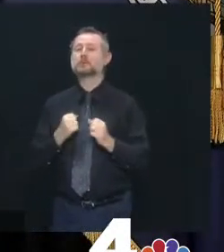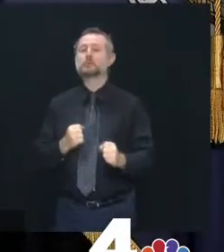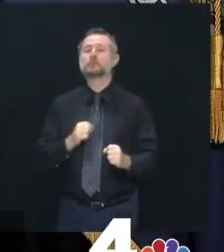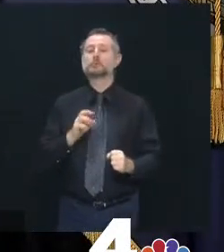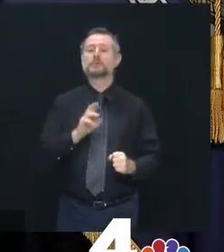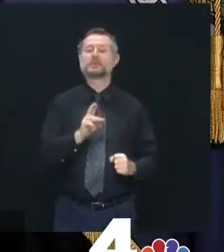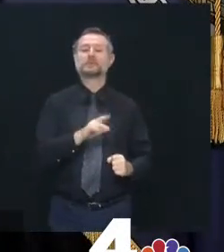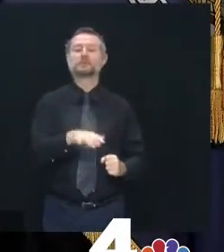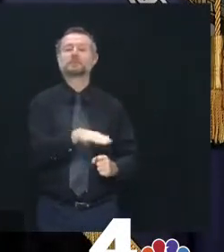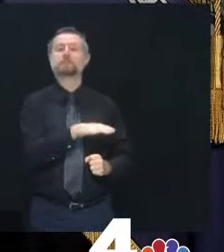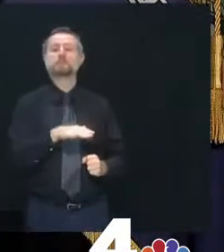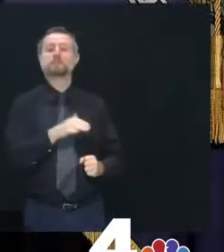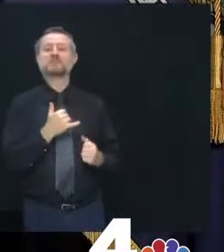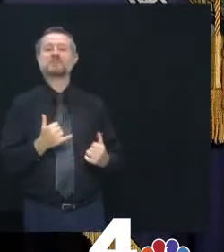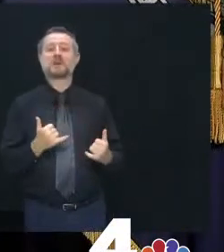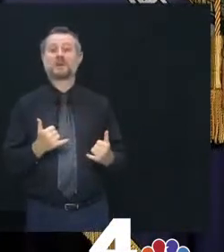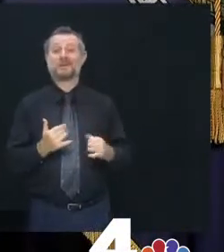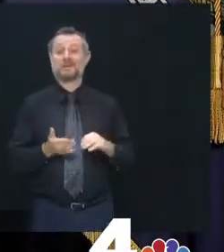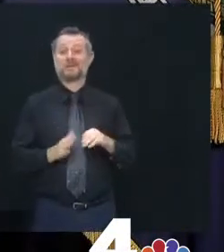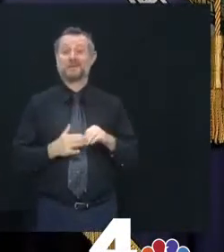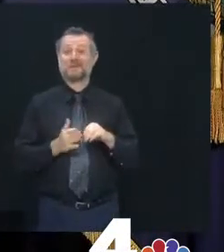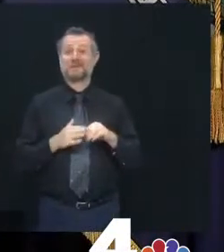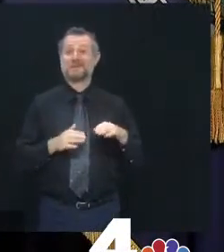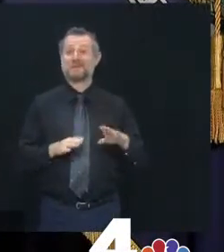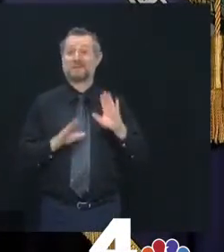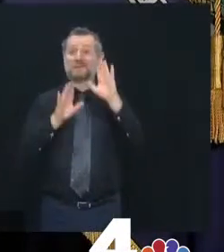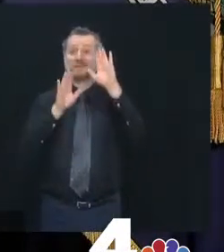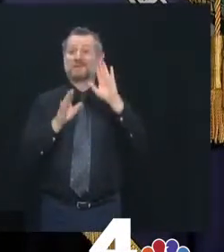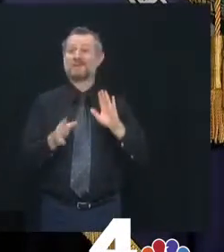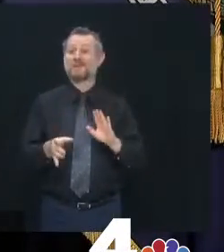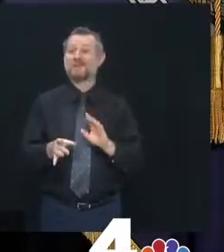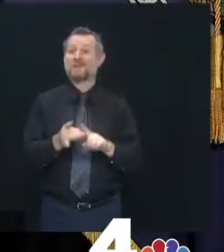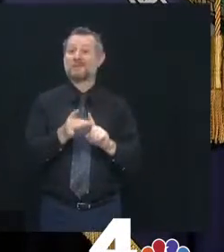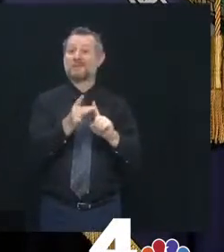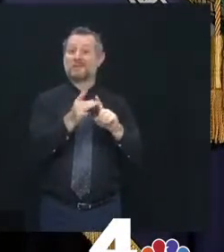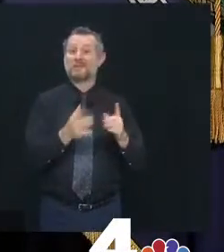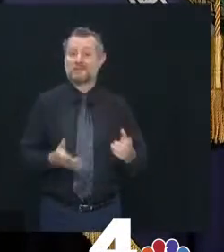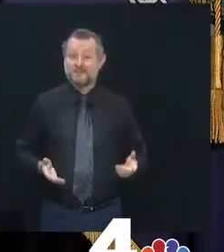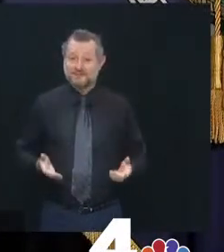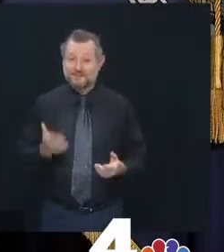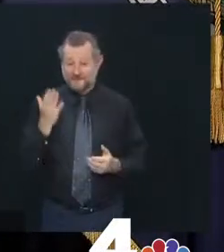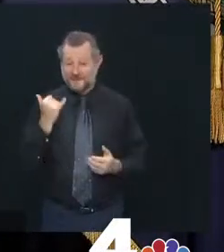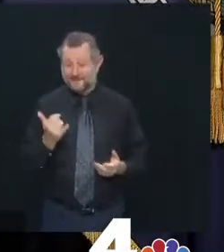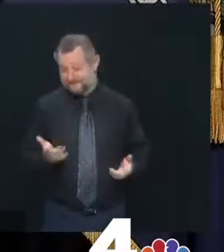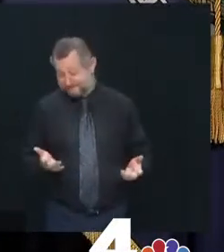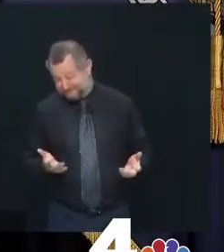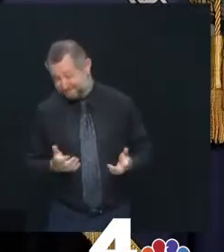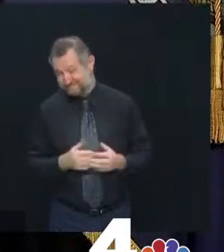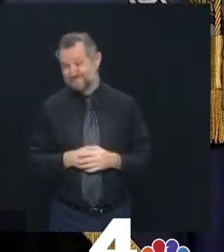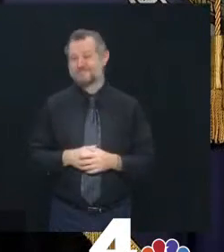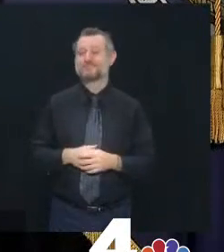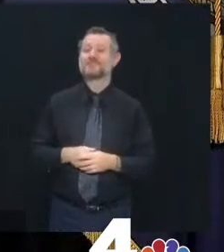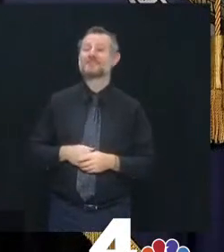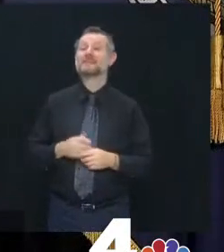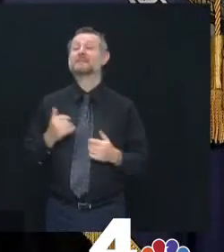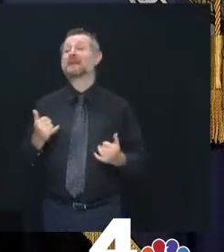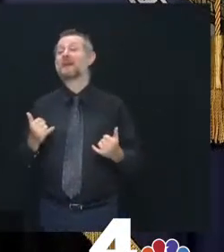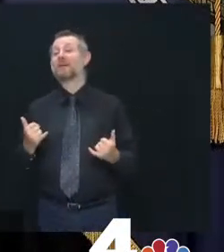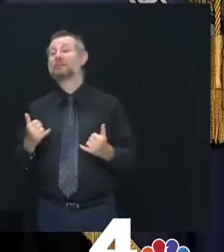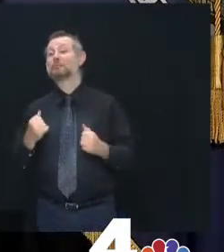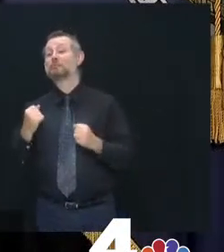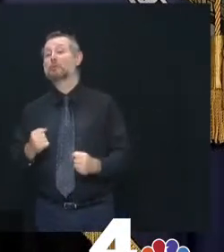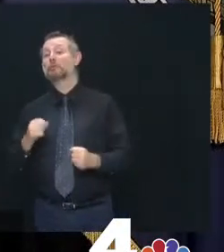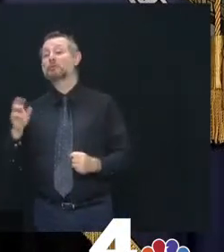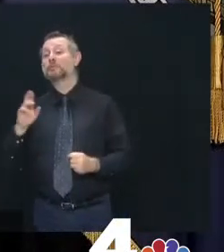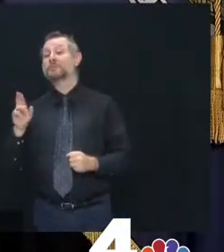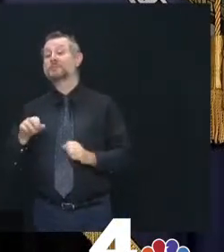red states, are seeing the numbers go up. And today, they're losing a disproportionate number in nursing